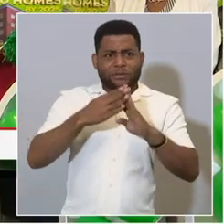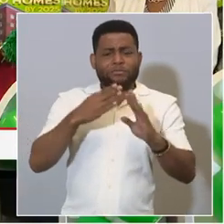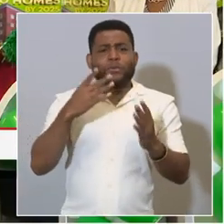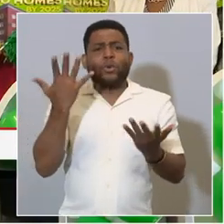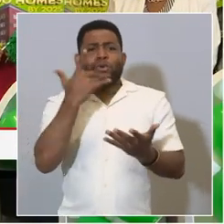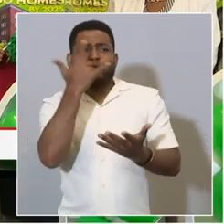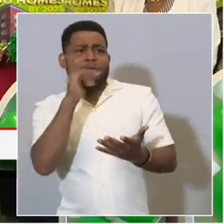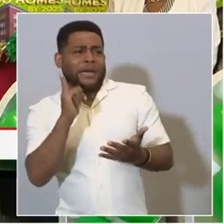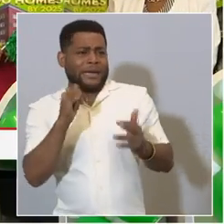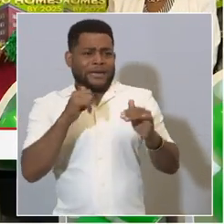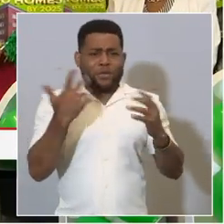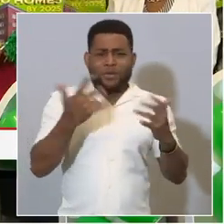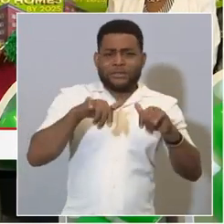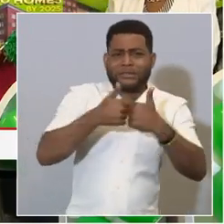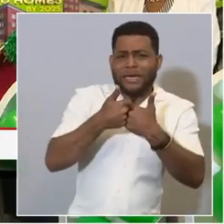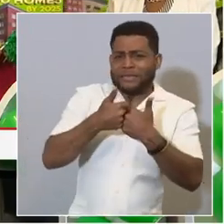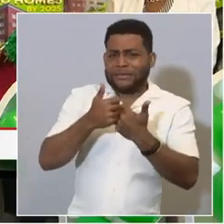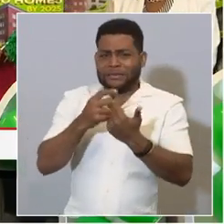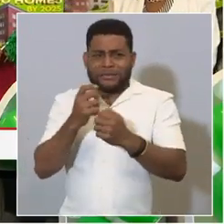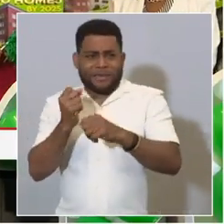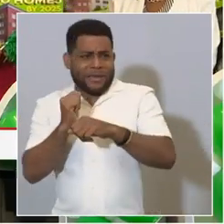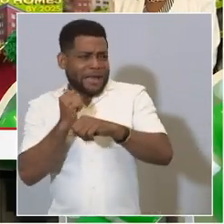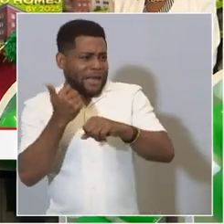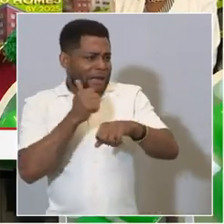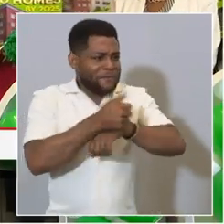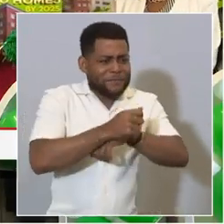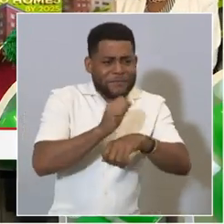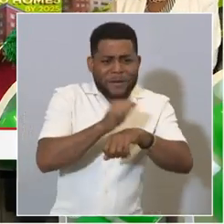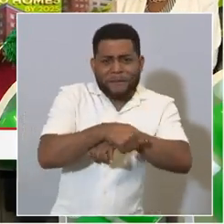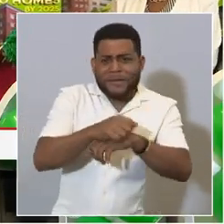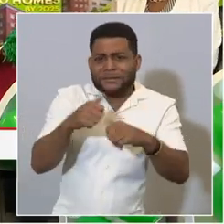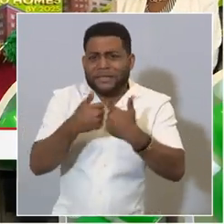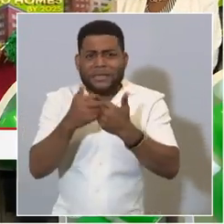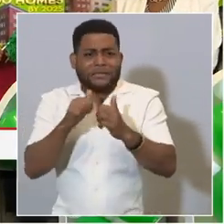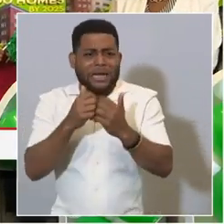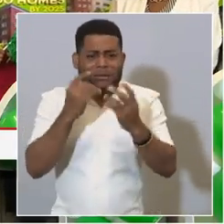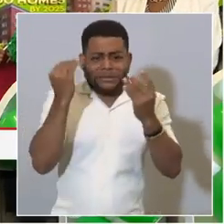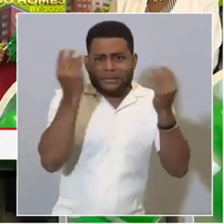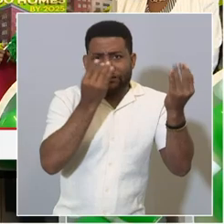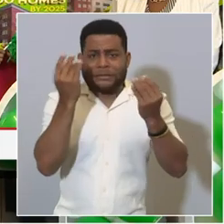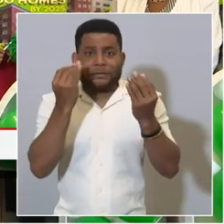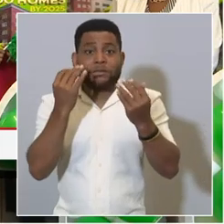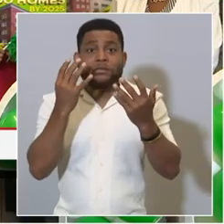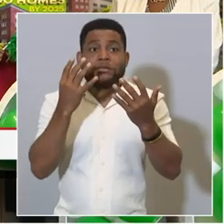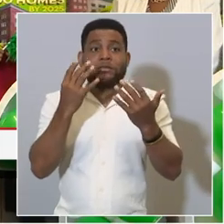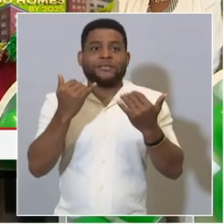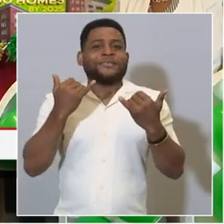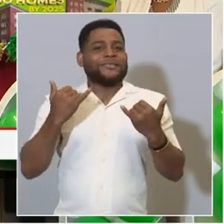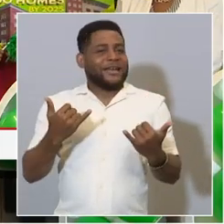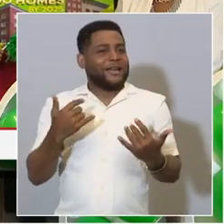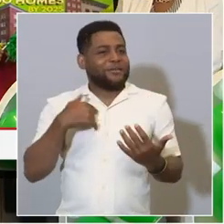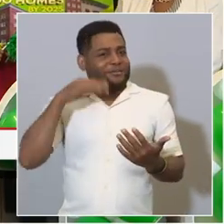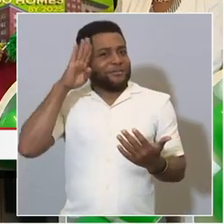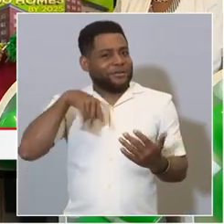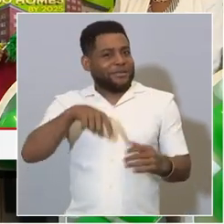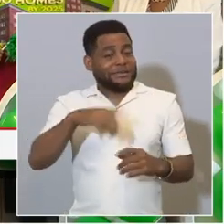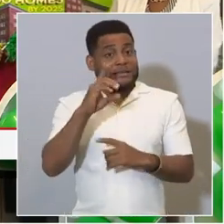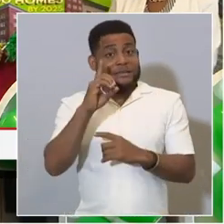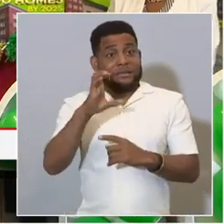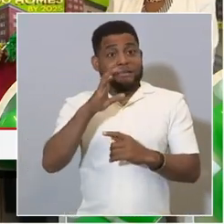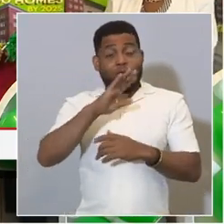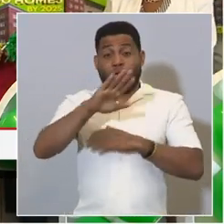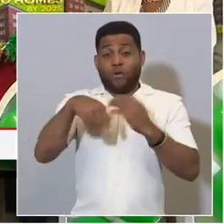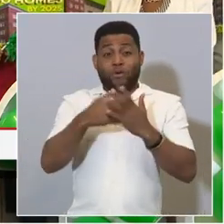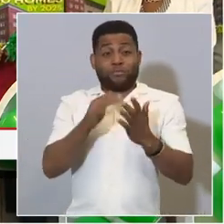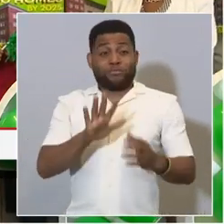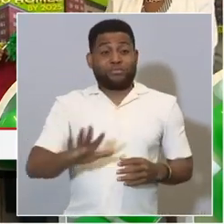and how we would overcome them. We knew in DC and the entire region that we needed to do